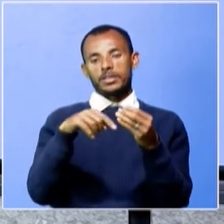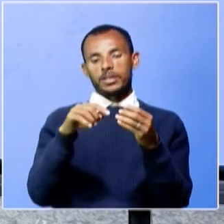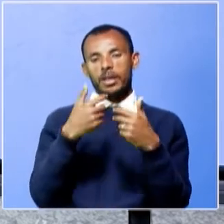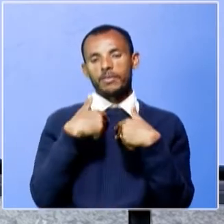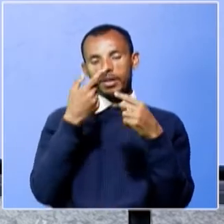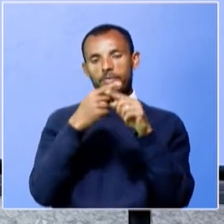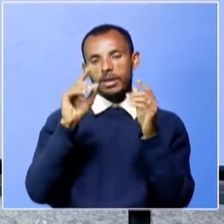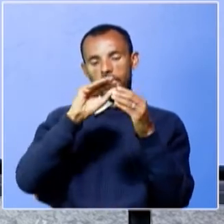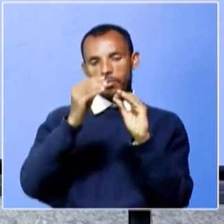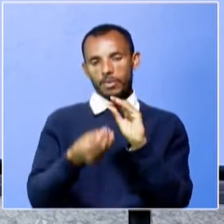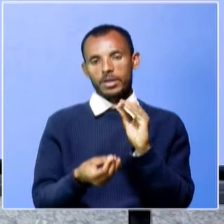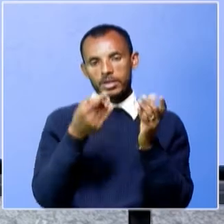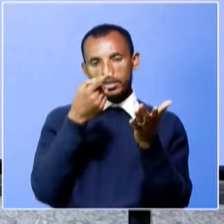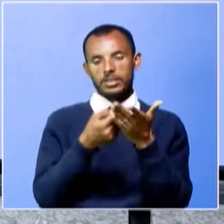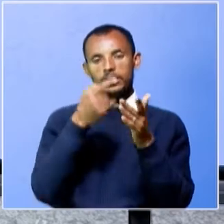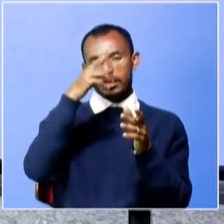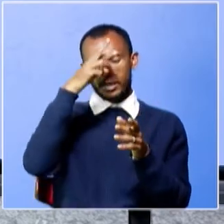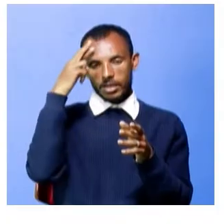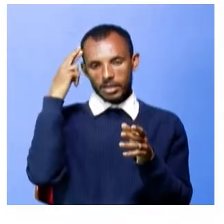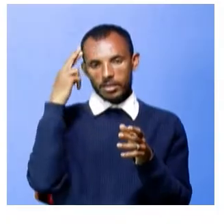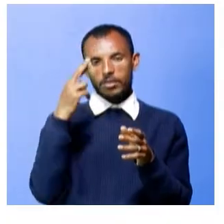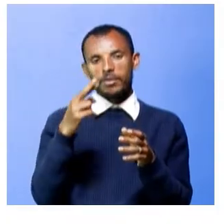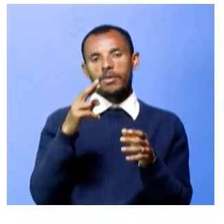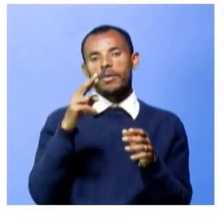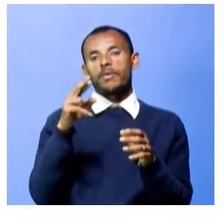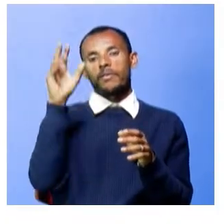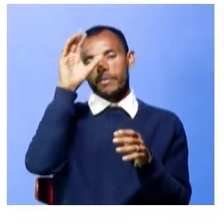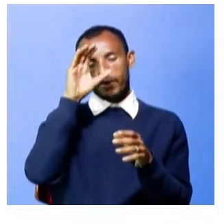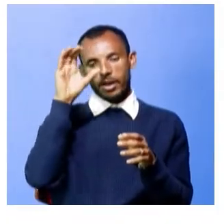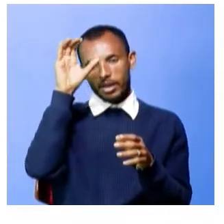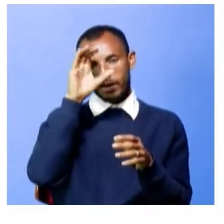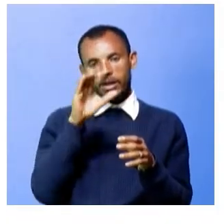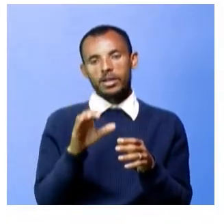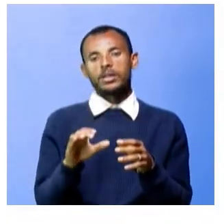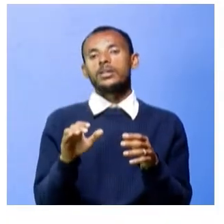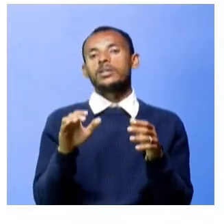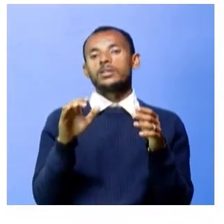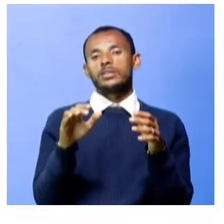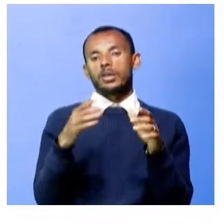numbers. Okay, so in this case, find the probability of